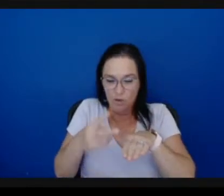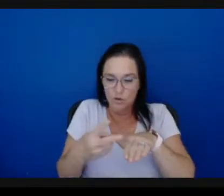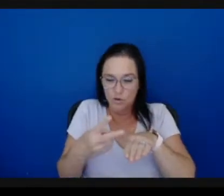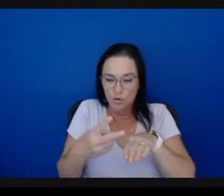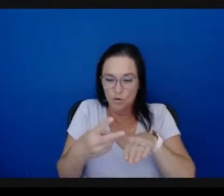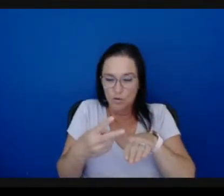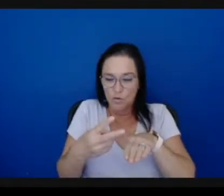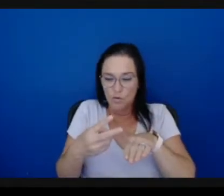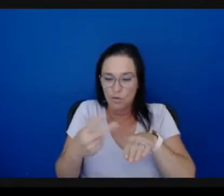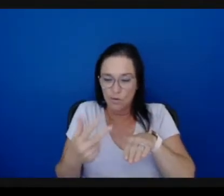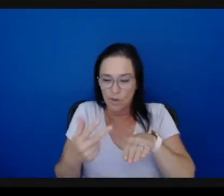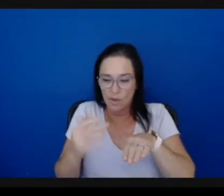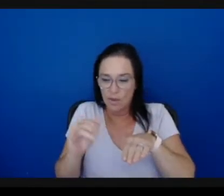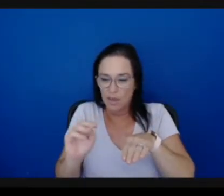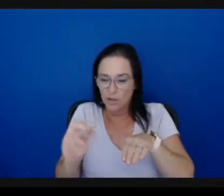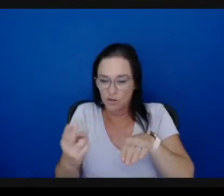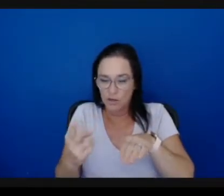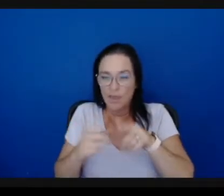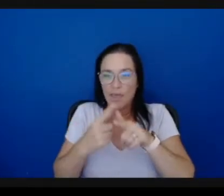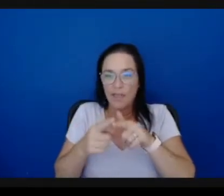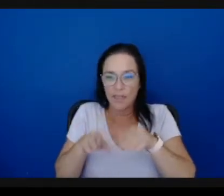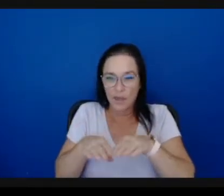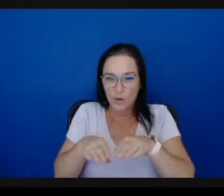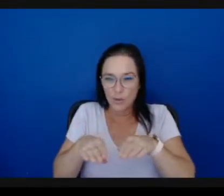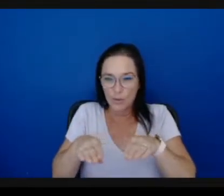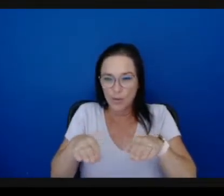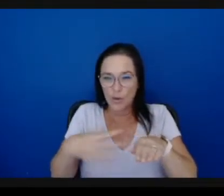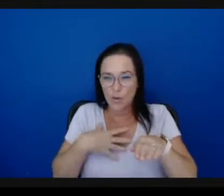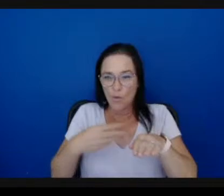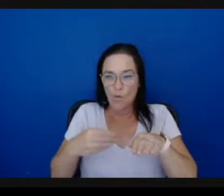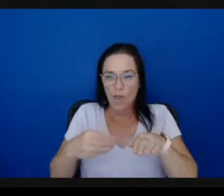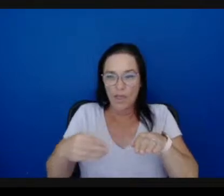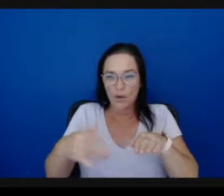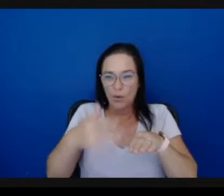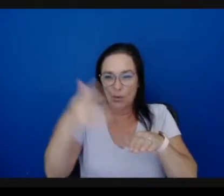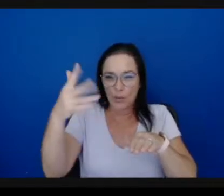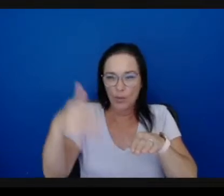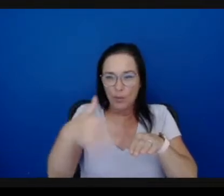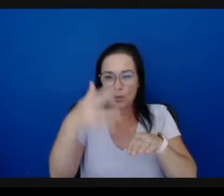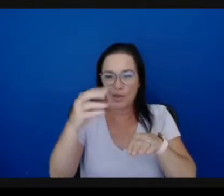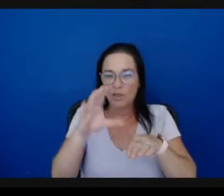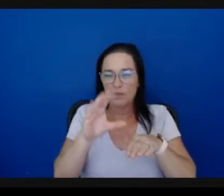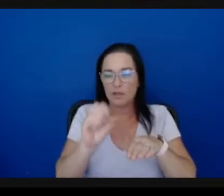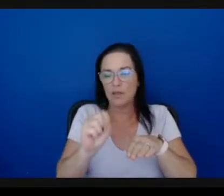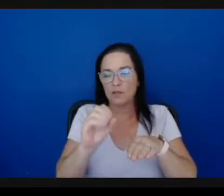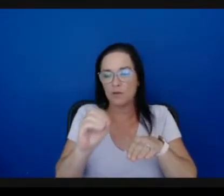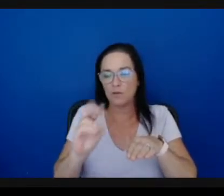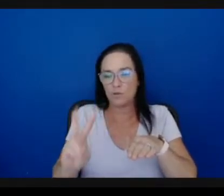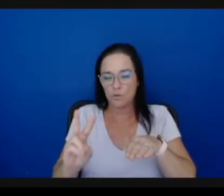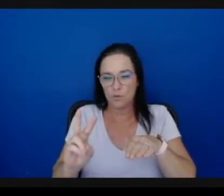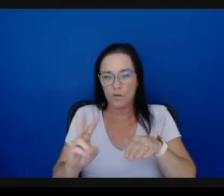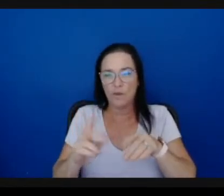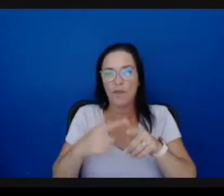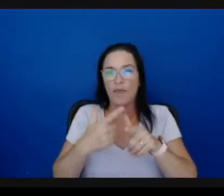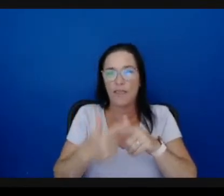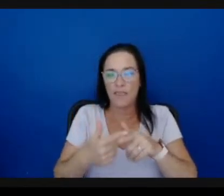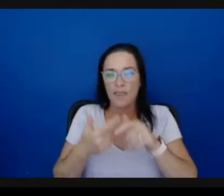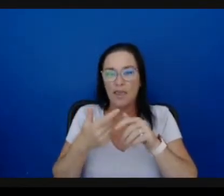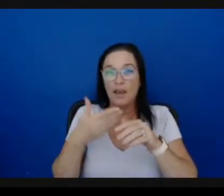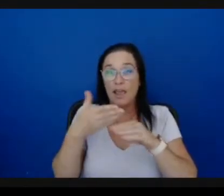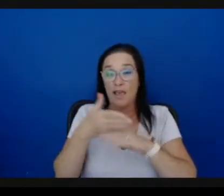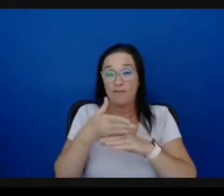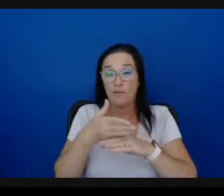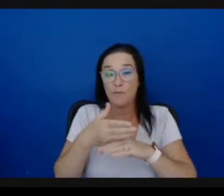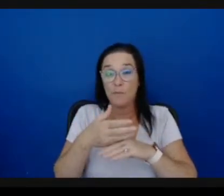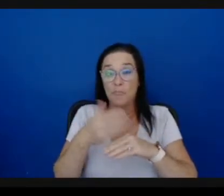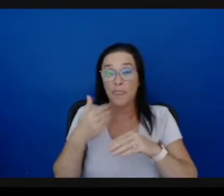Then, from the crack, there poured out a cloud of white, choking sulfur dioxide fume. This was followed a few minutes later by